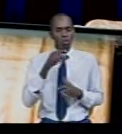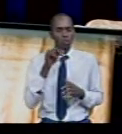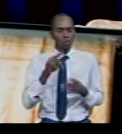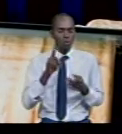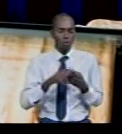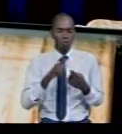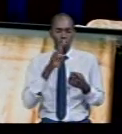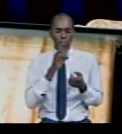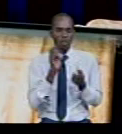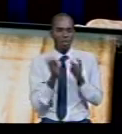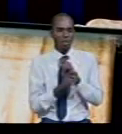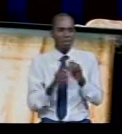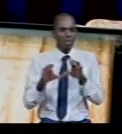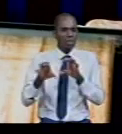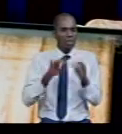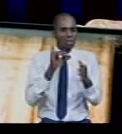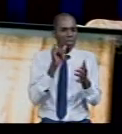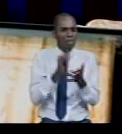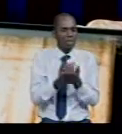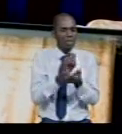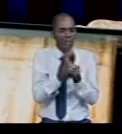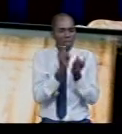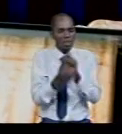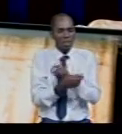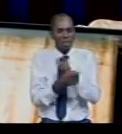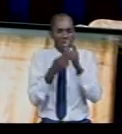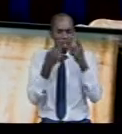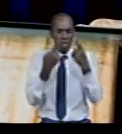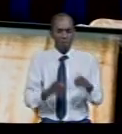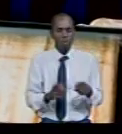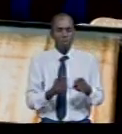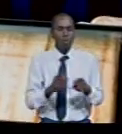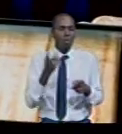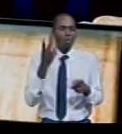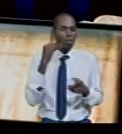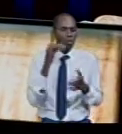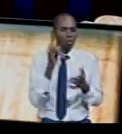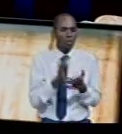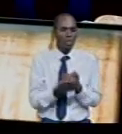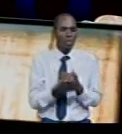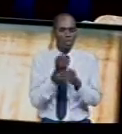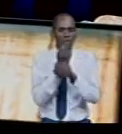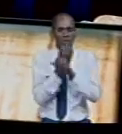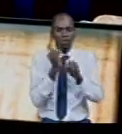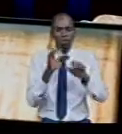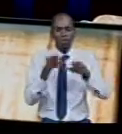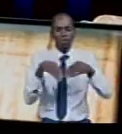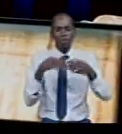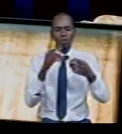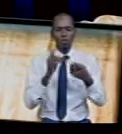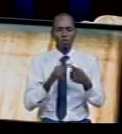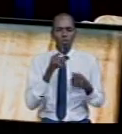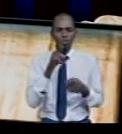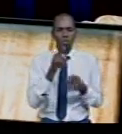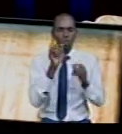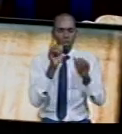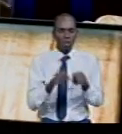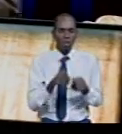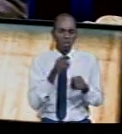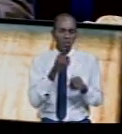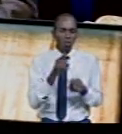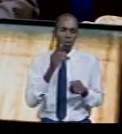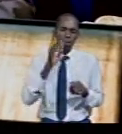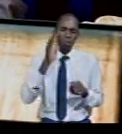Happen? Did that transformation happen? Was that salvation given to you? And can you